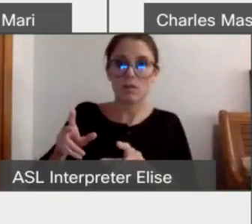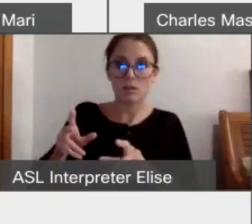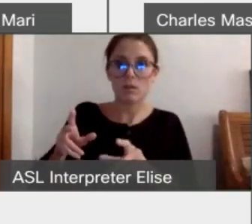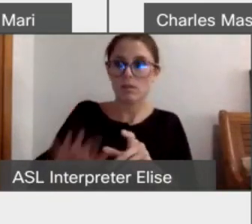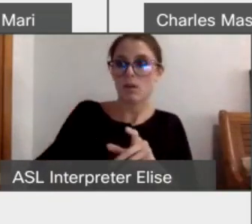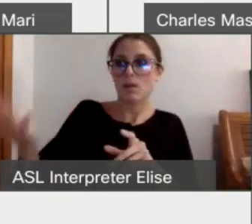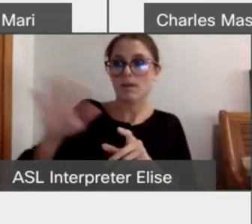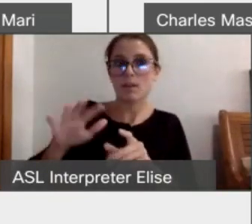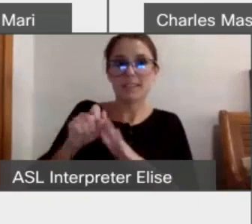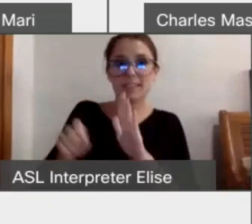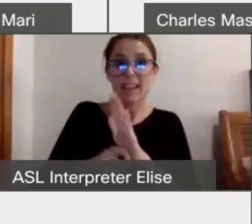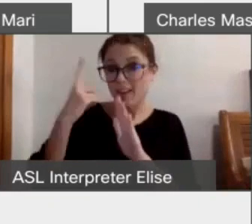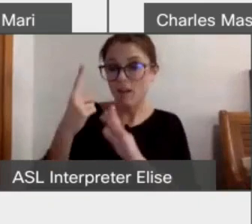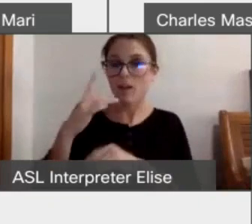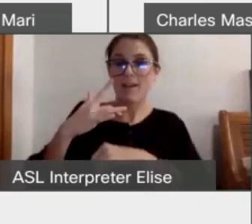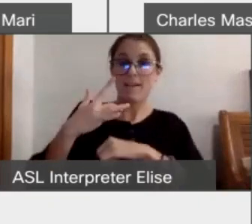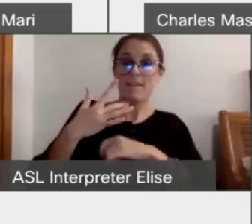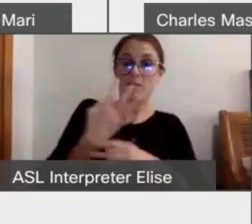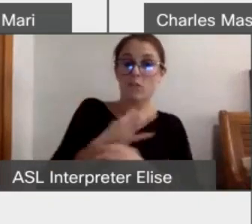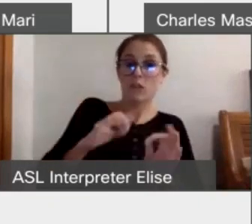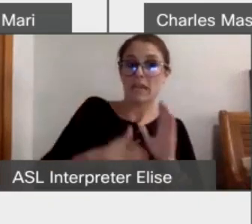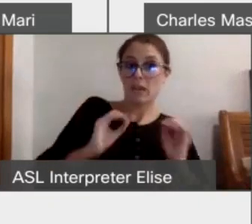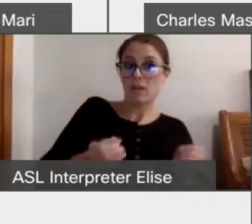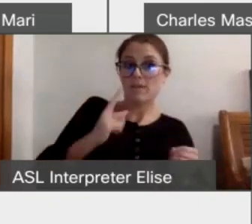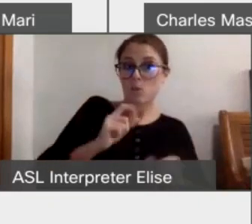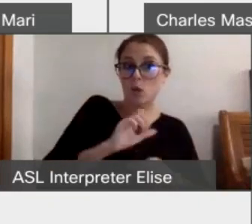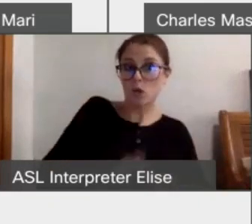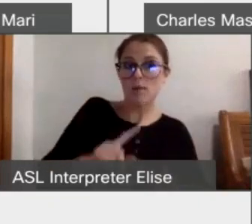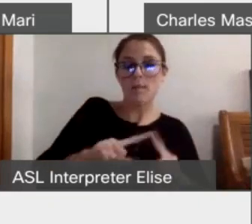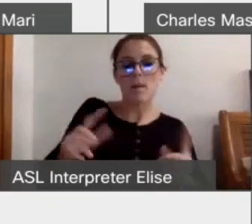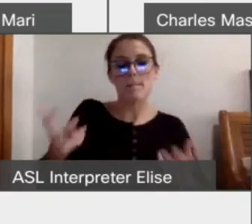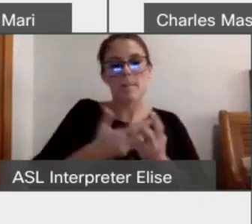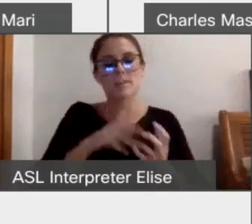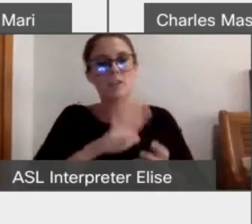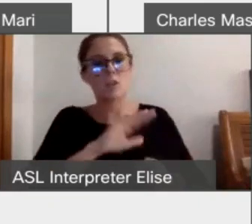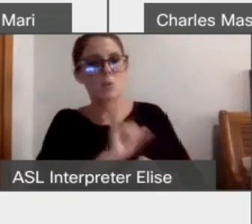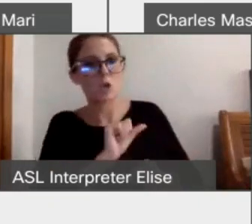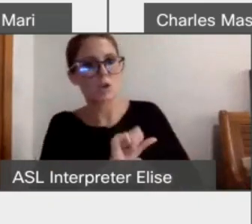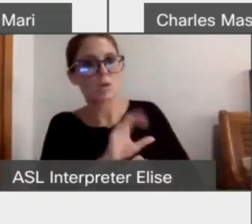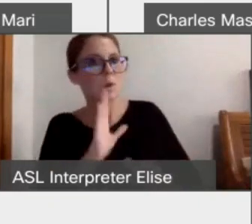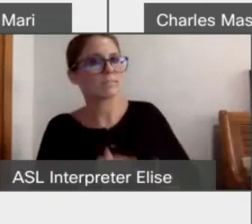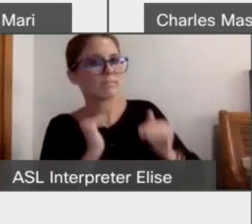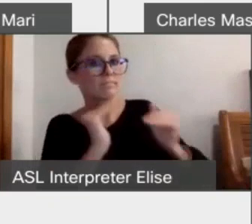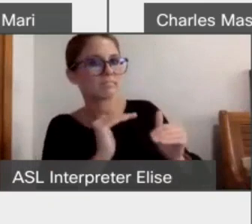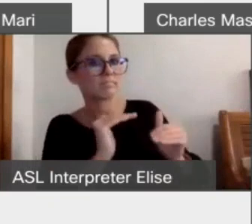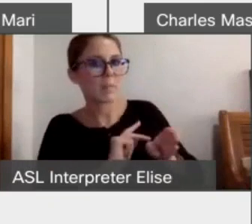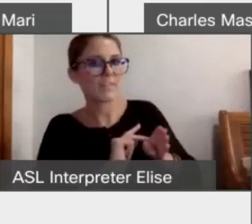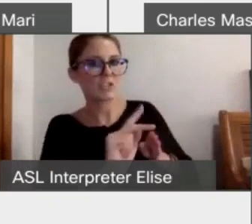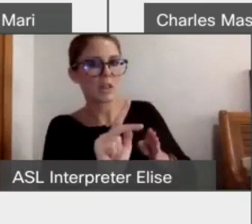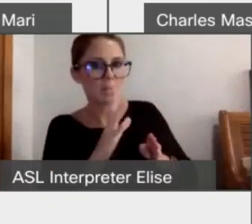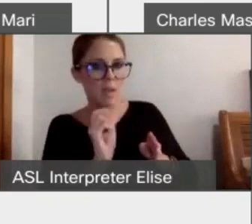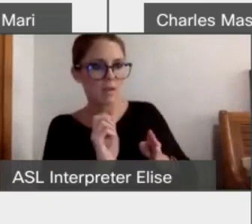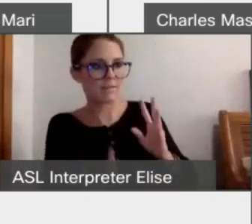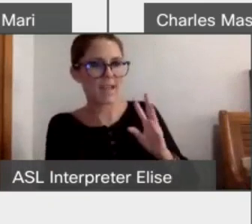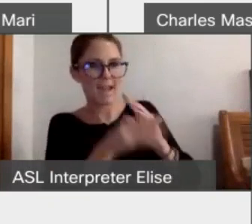but would be germane to the work that they're doing and would help continue to elevate that professionalism and give them that extra edge.